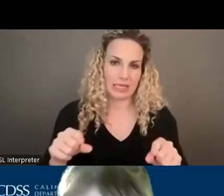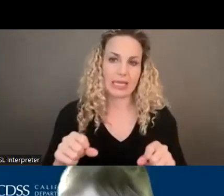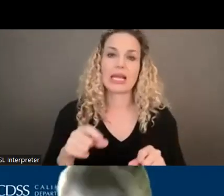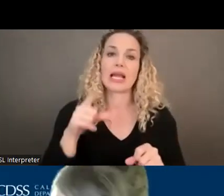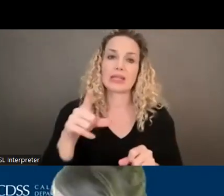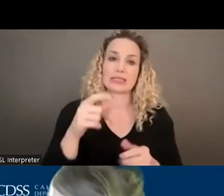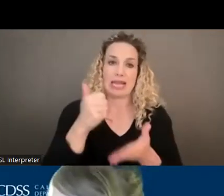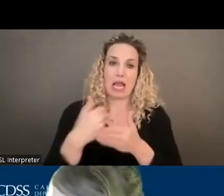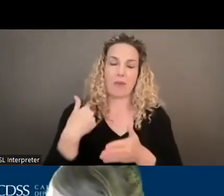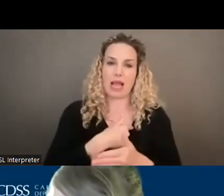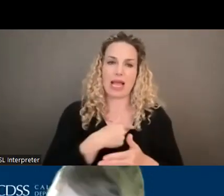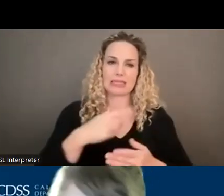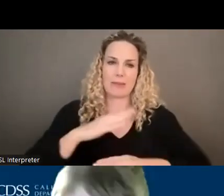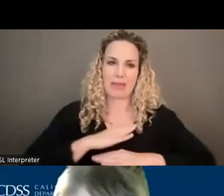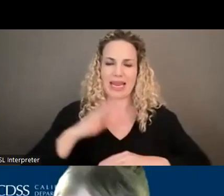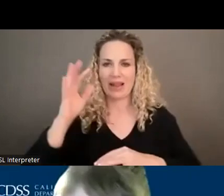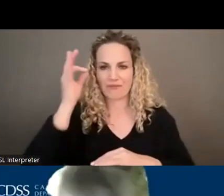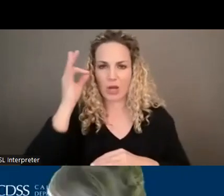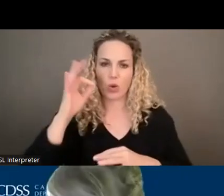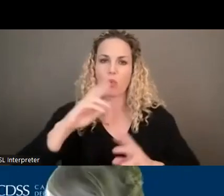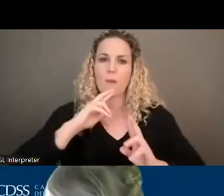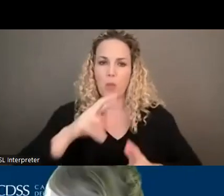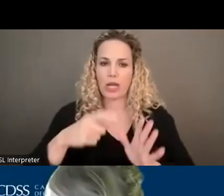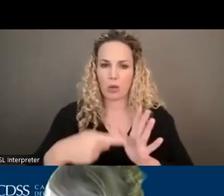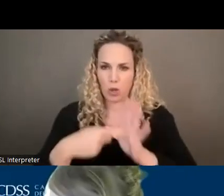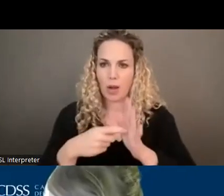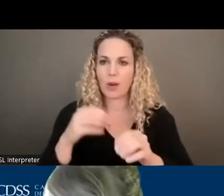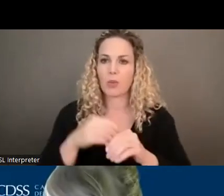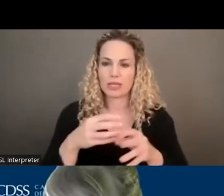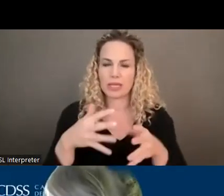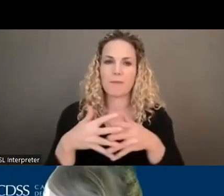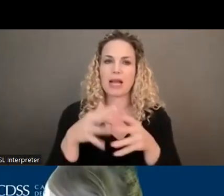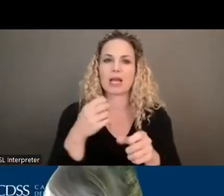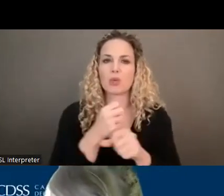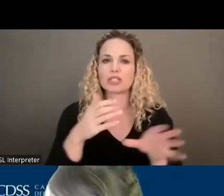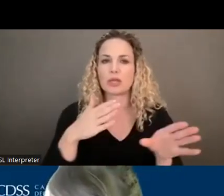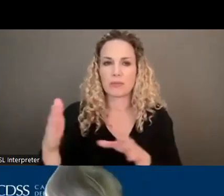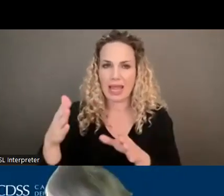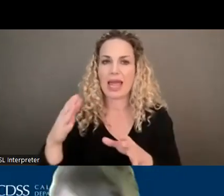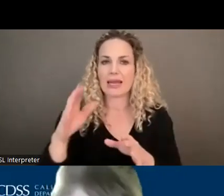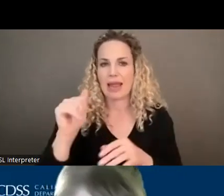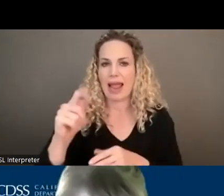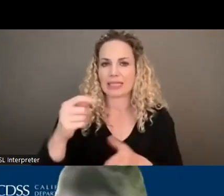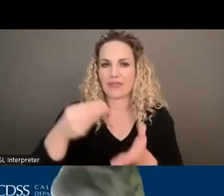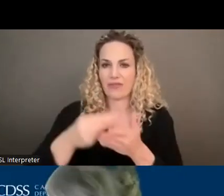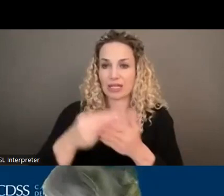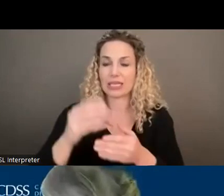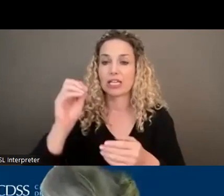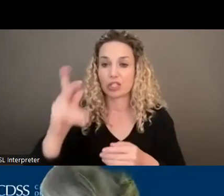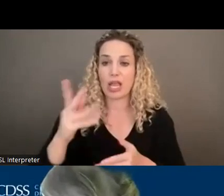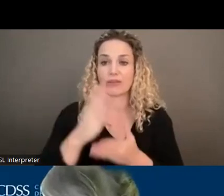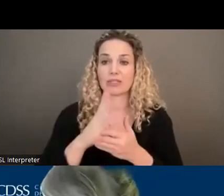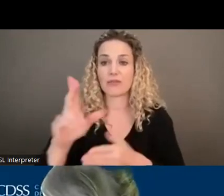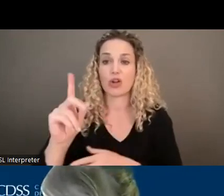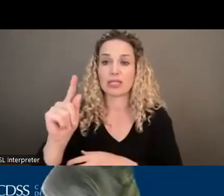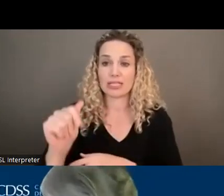to help us meet our federal reporting requirements with this American Rescue Plan Act funding. It's okay if some of your data